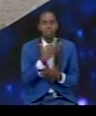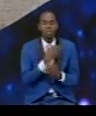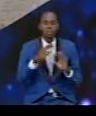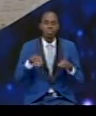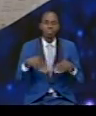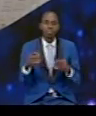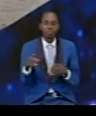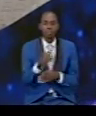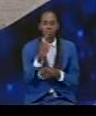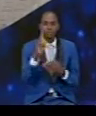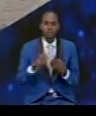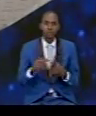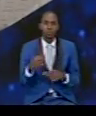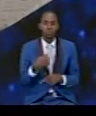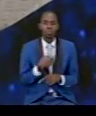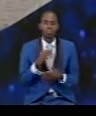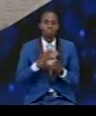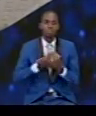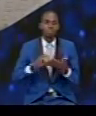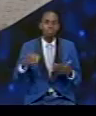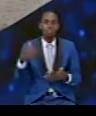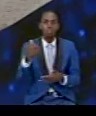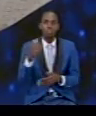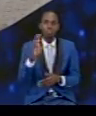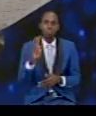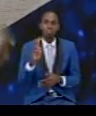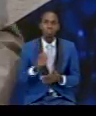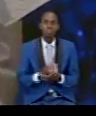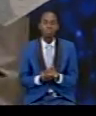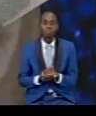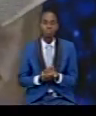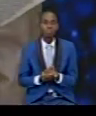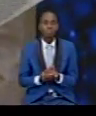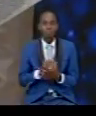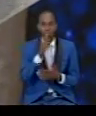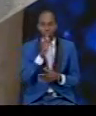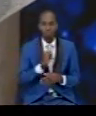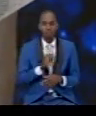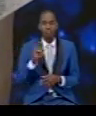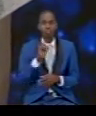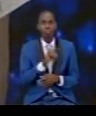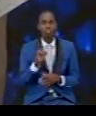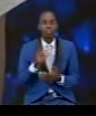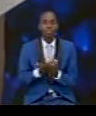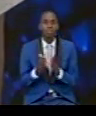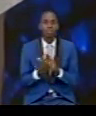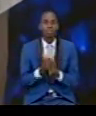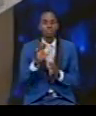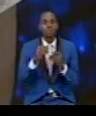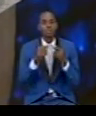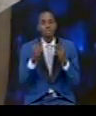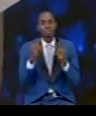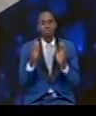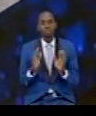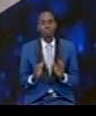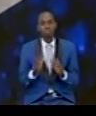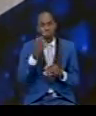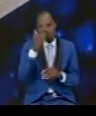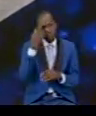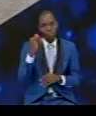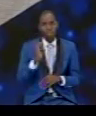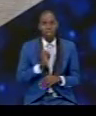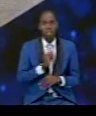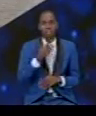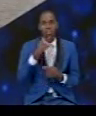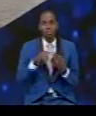to me verse 16 am I therefore become your enemy because I